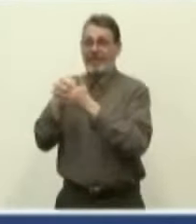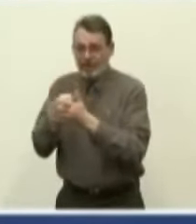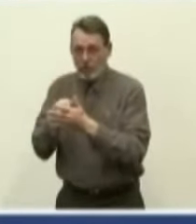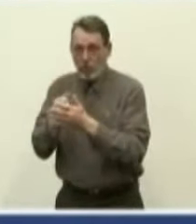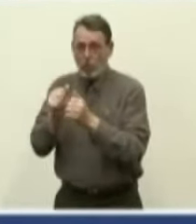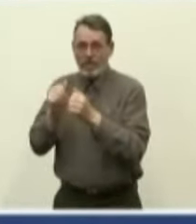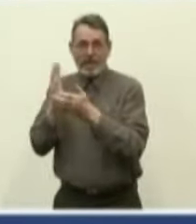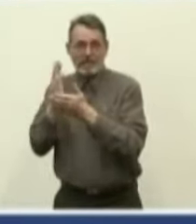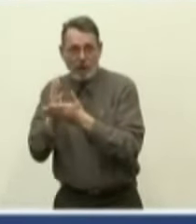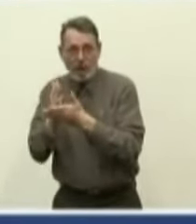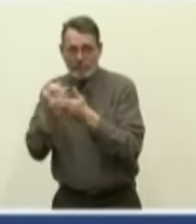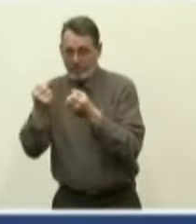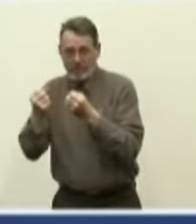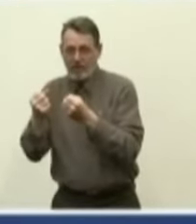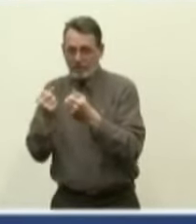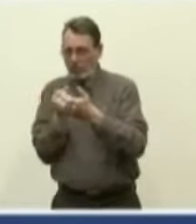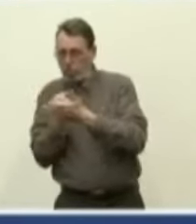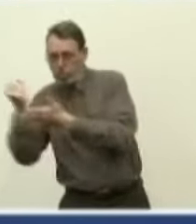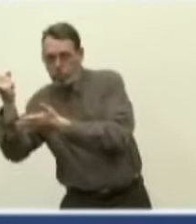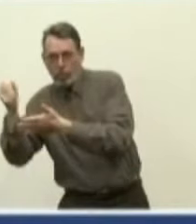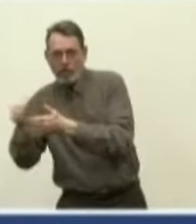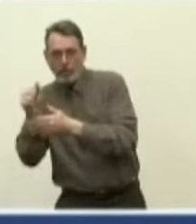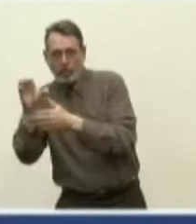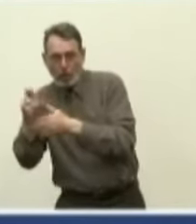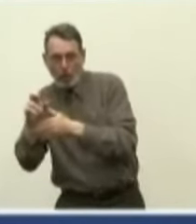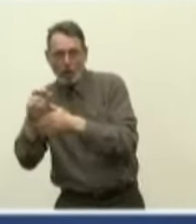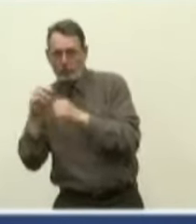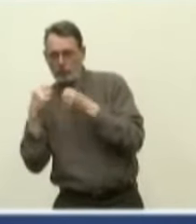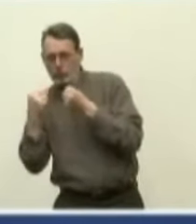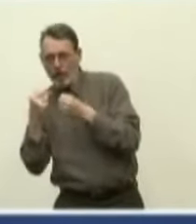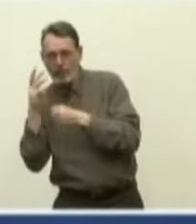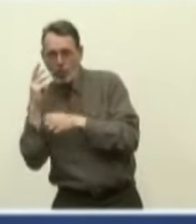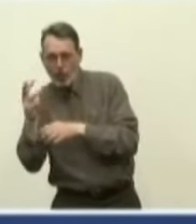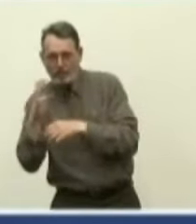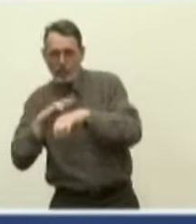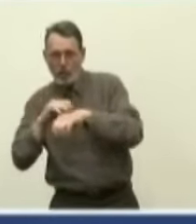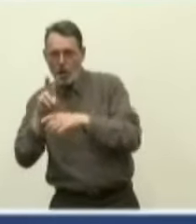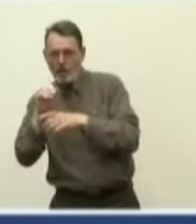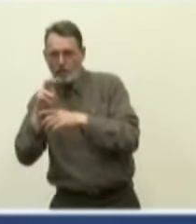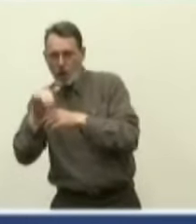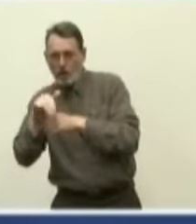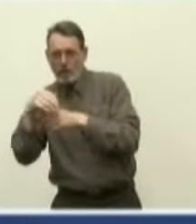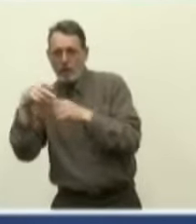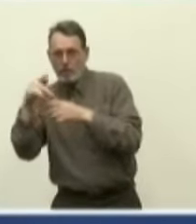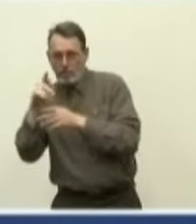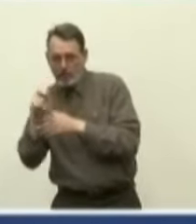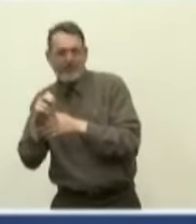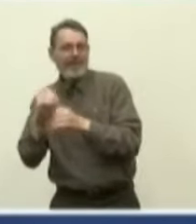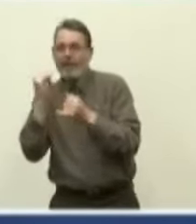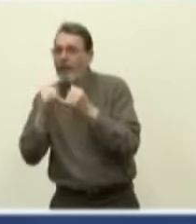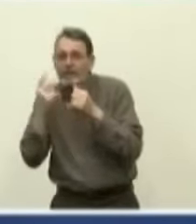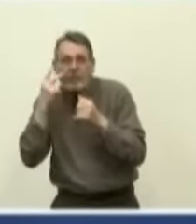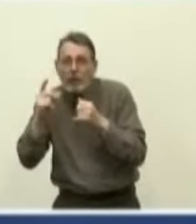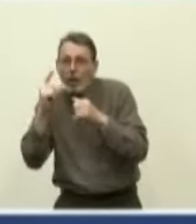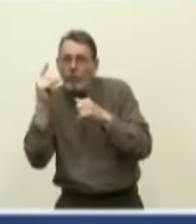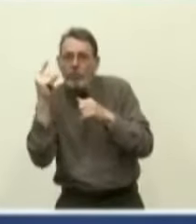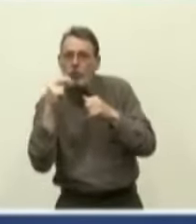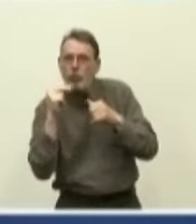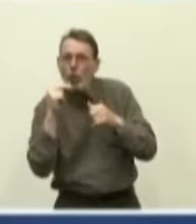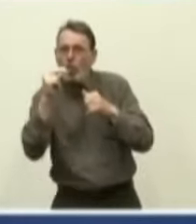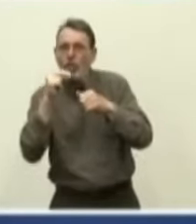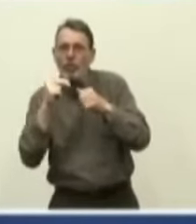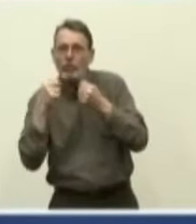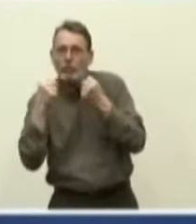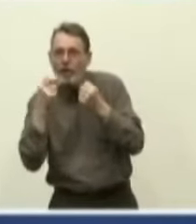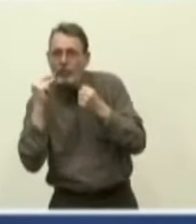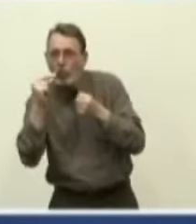as it proceeded west on Varney Place. The suspect vehicle was last seen on video fleeing northbound on 3rd Street.